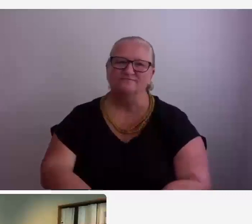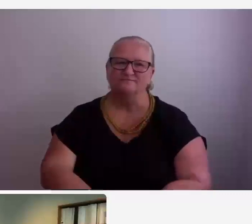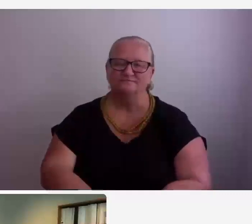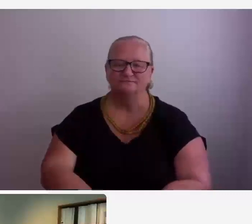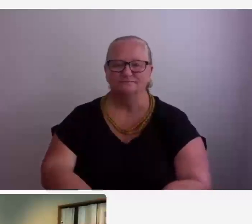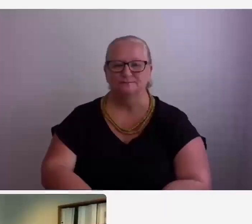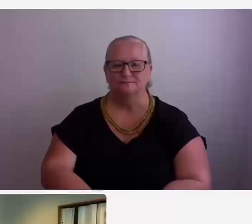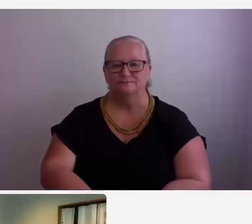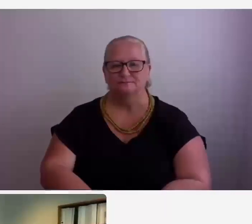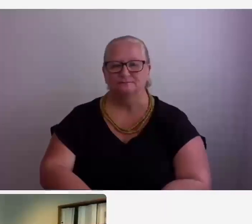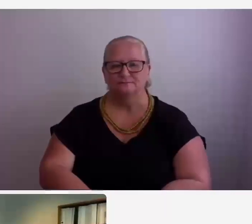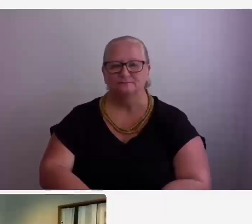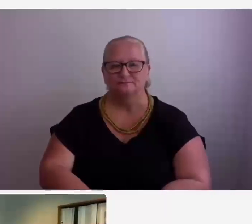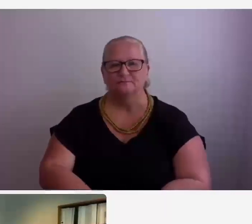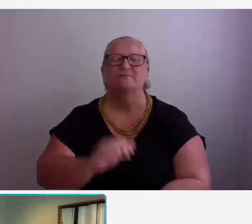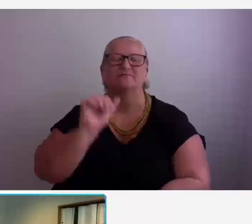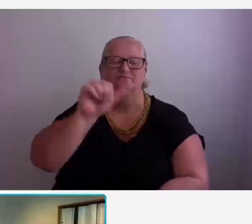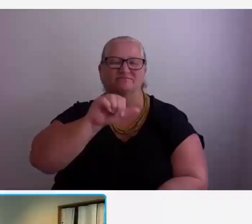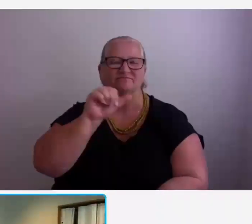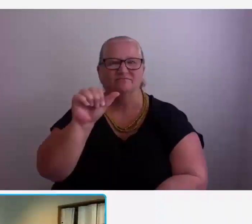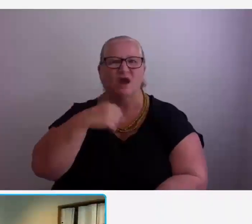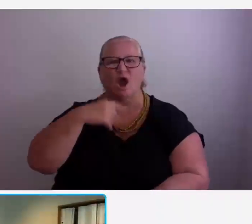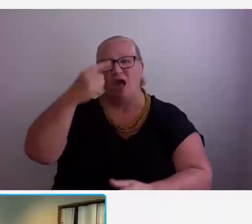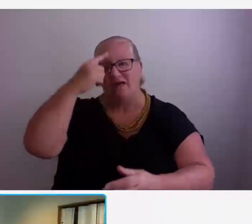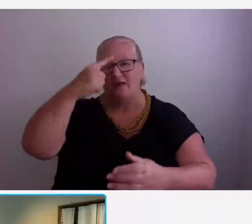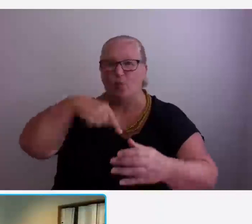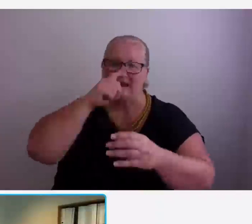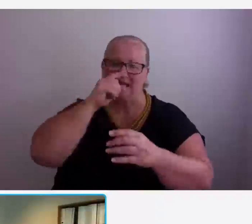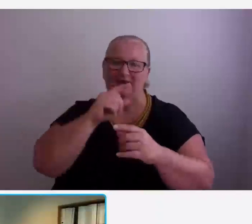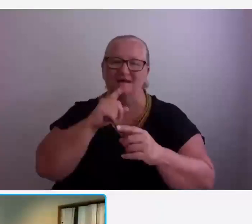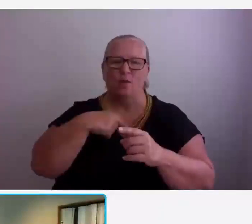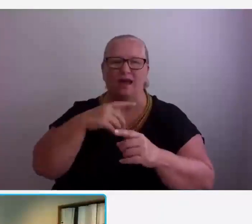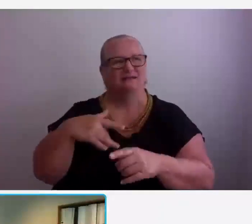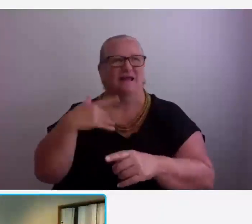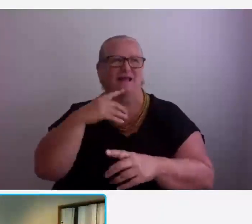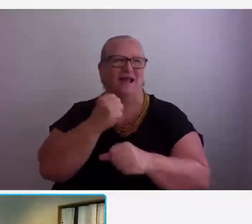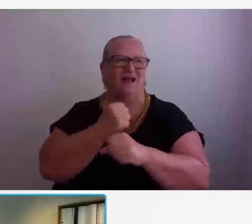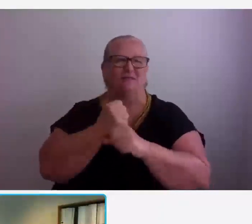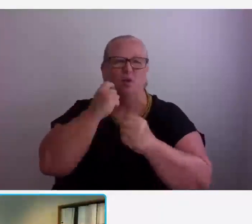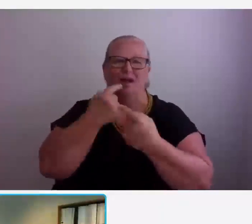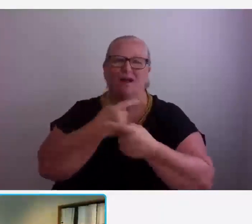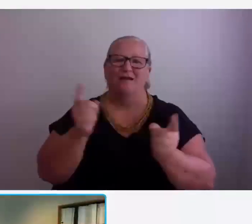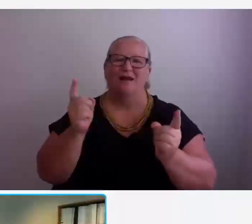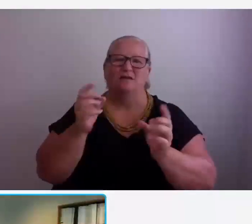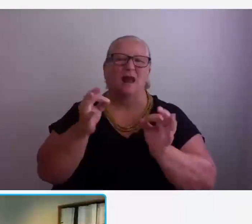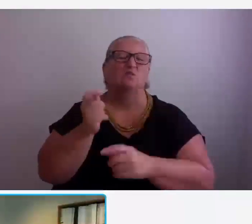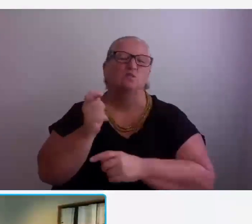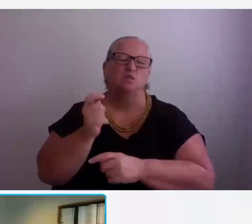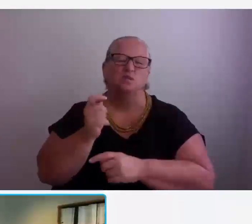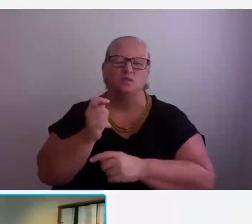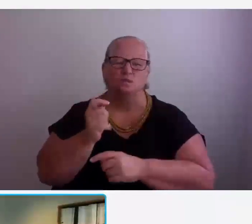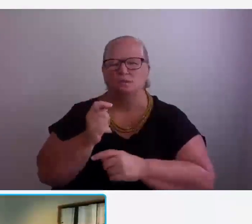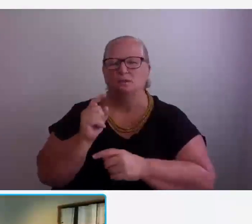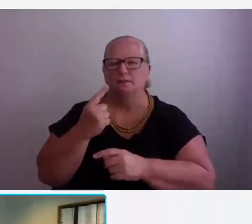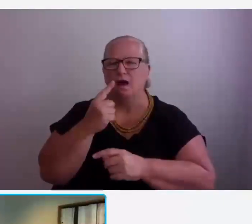occur. Okay. I think we can say that we're expecting the government to announce the plans for it very soon. But that